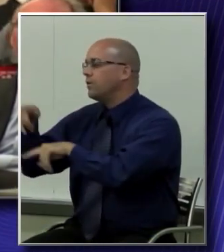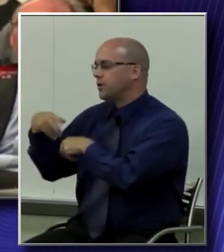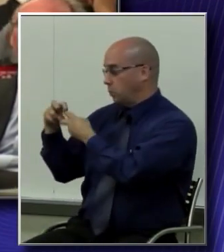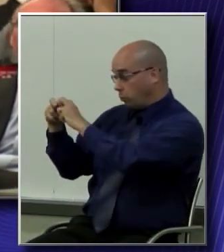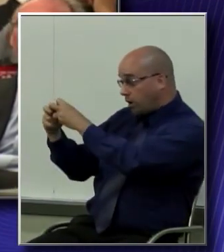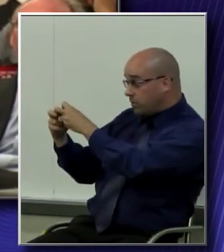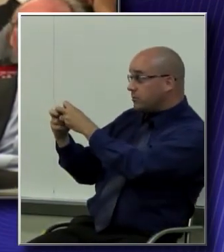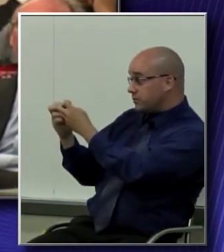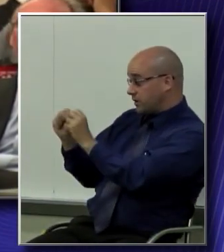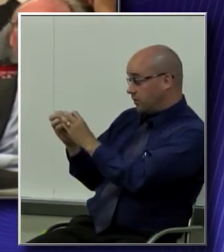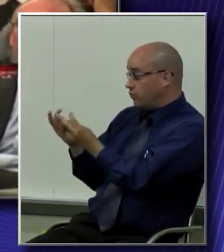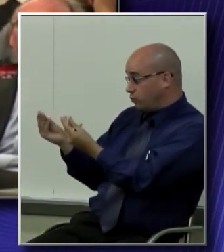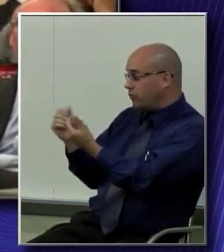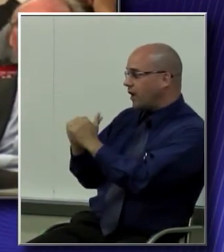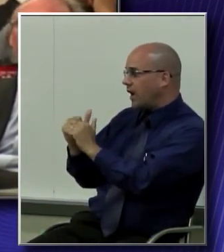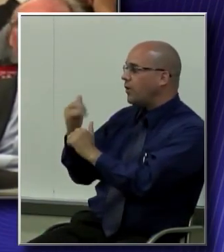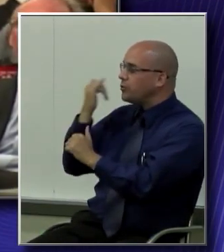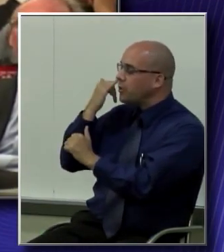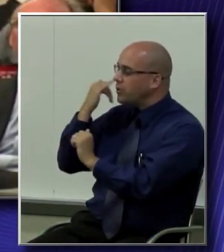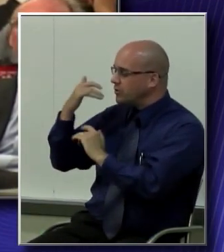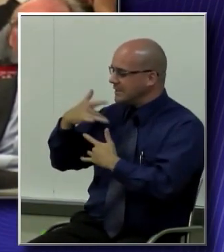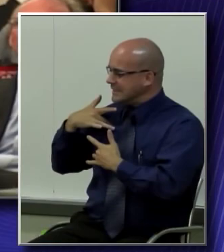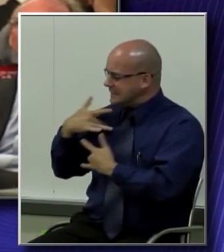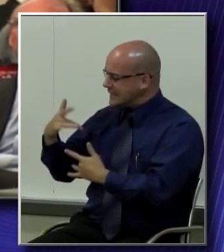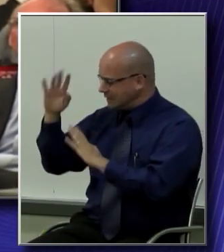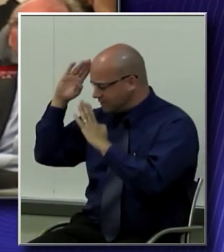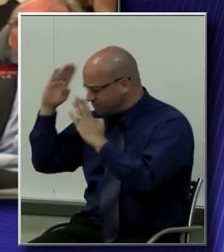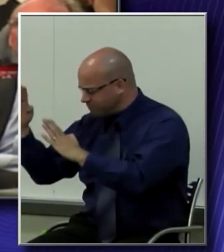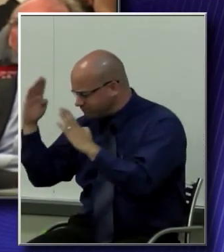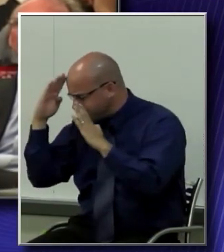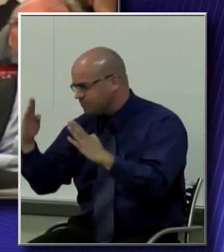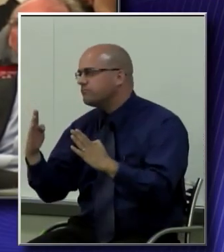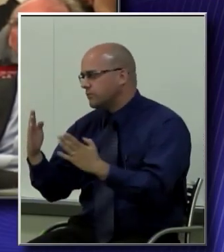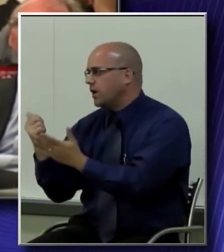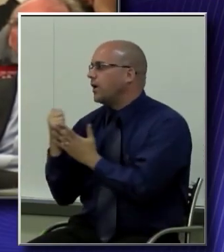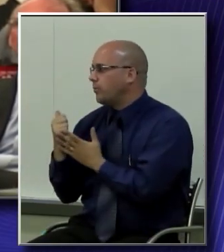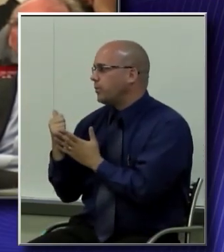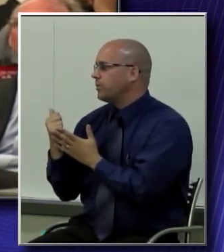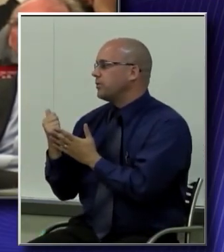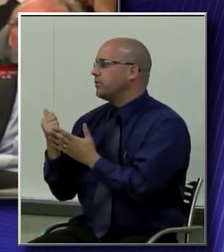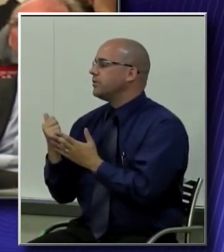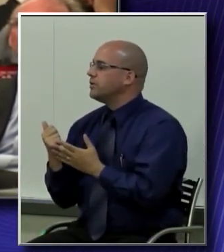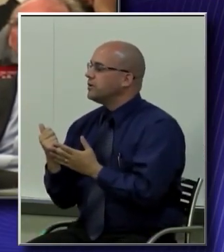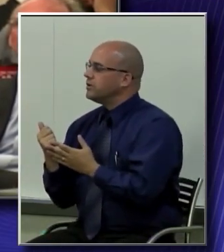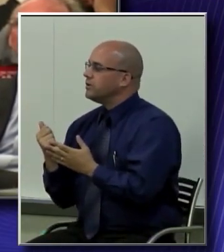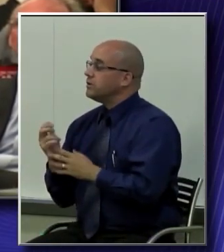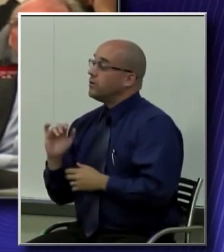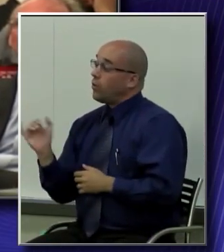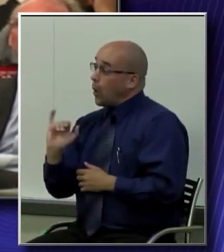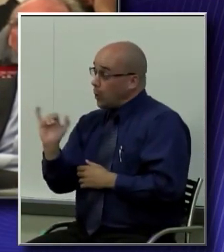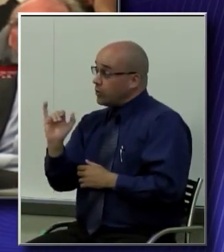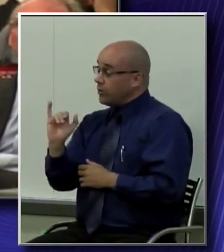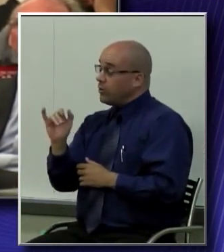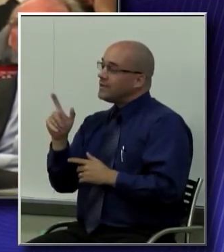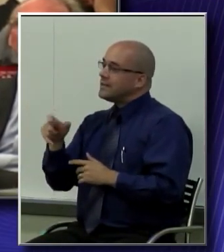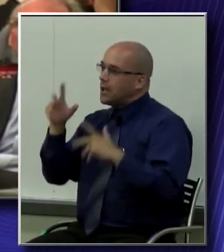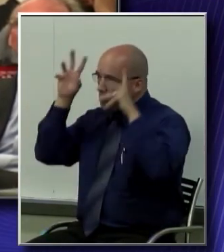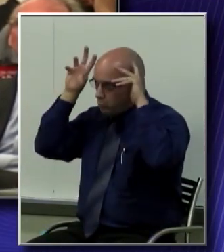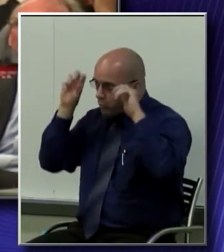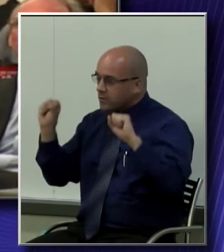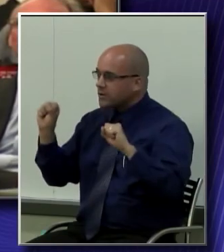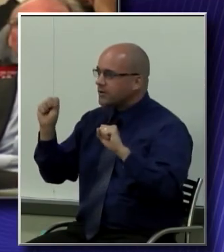have. And I think we need someone who's sensitive to securing funding for